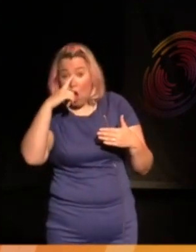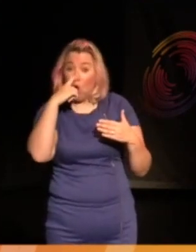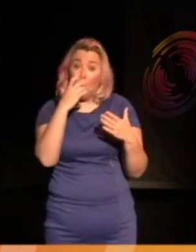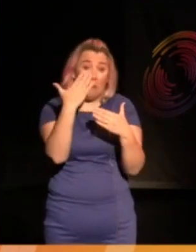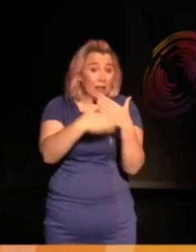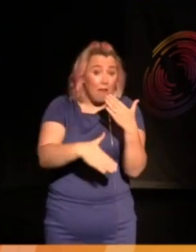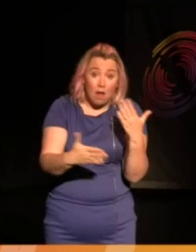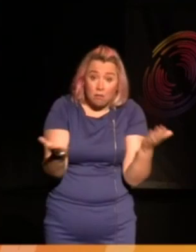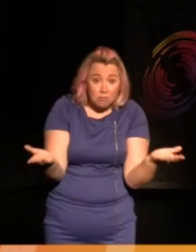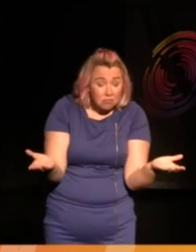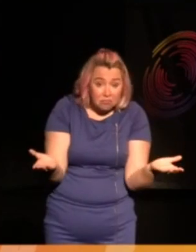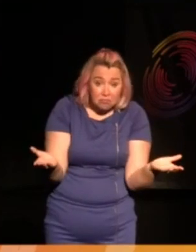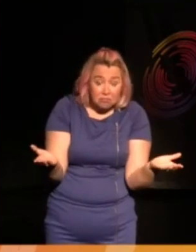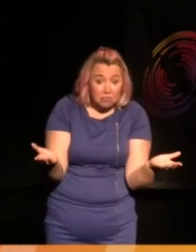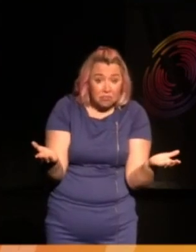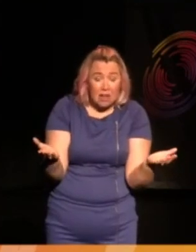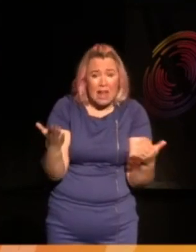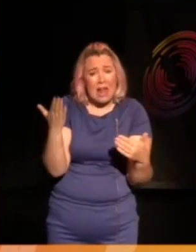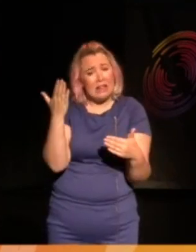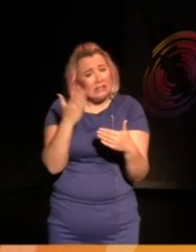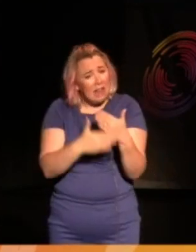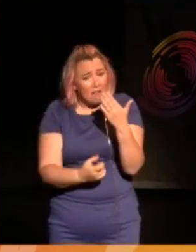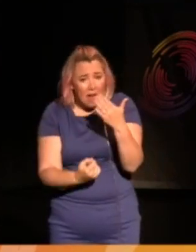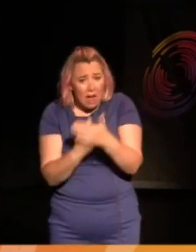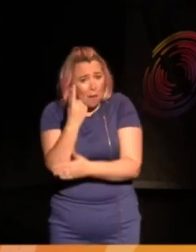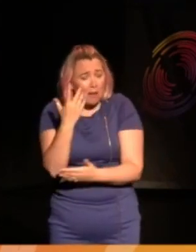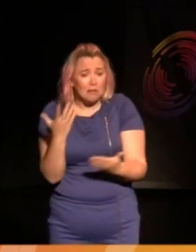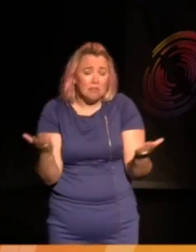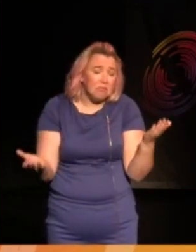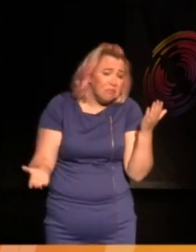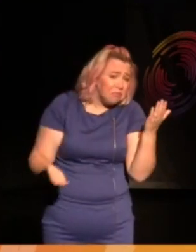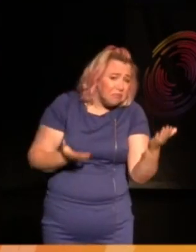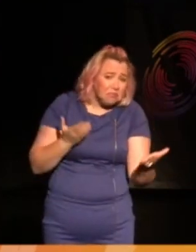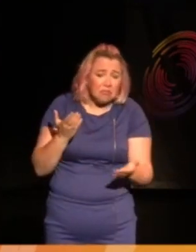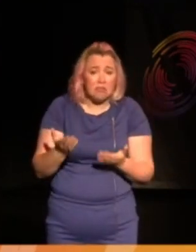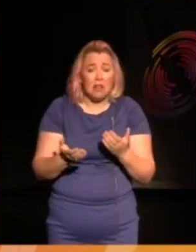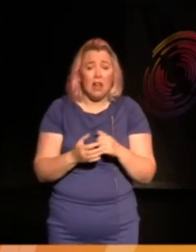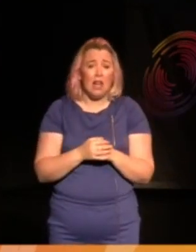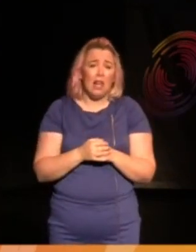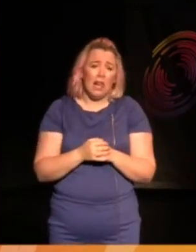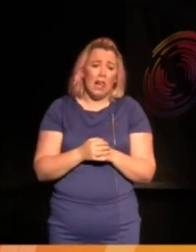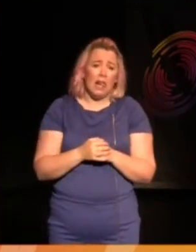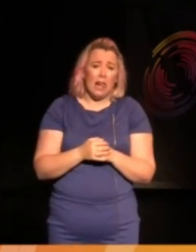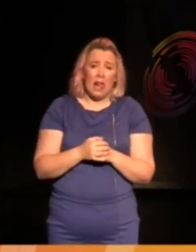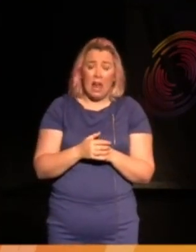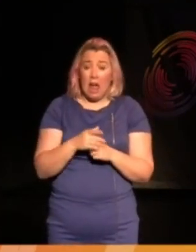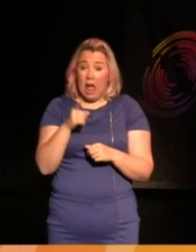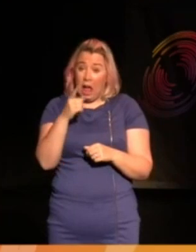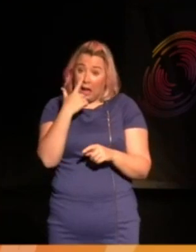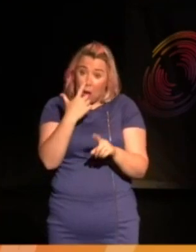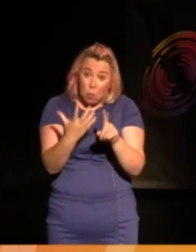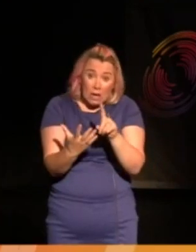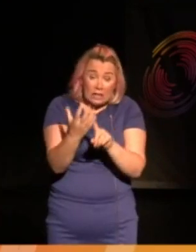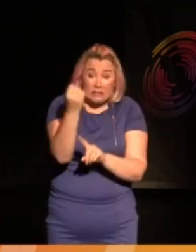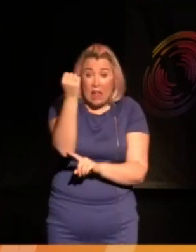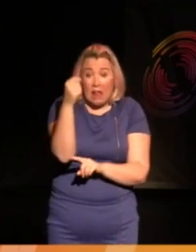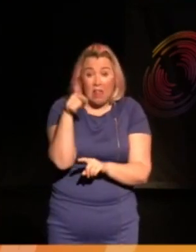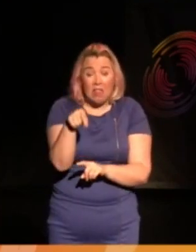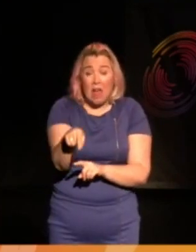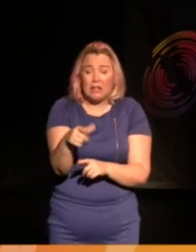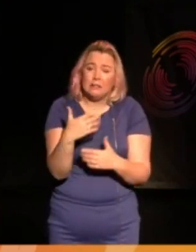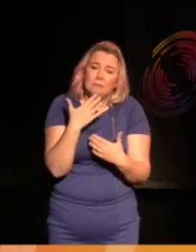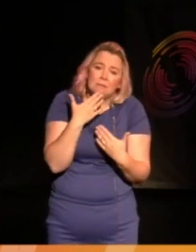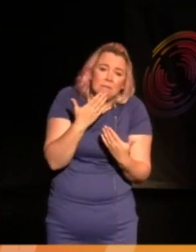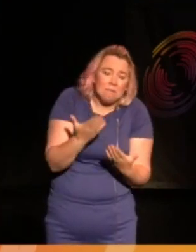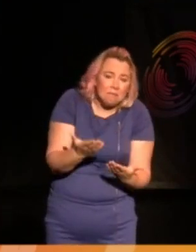sense, and never has the benefit of being unattainable. But